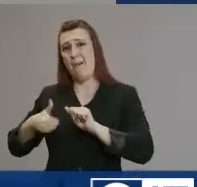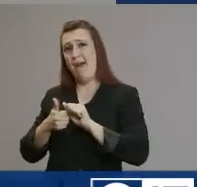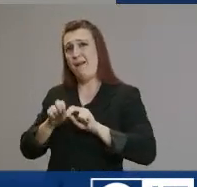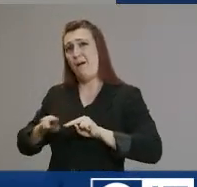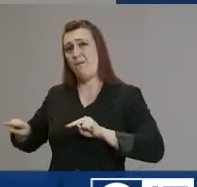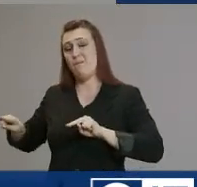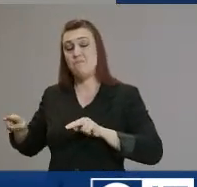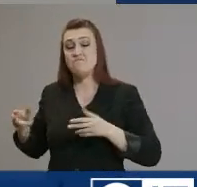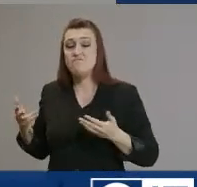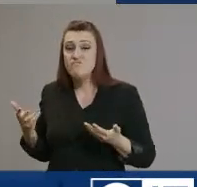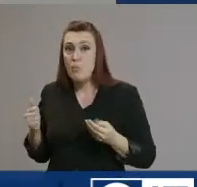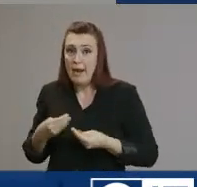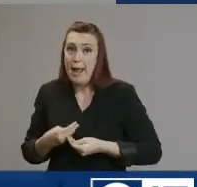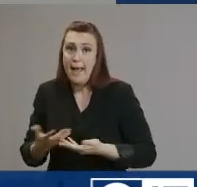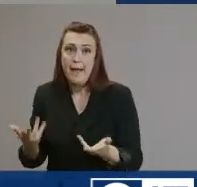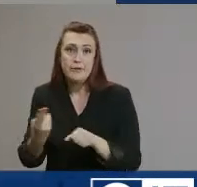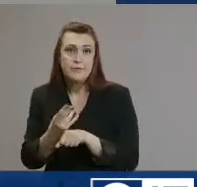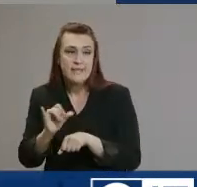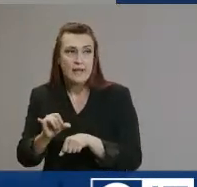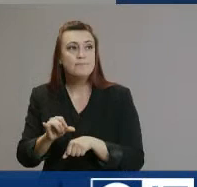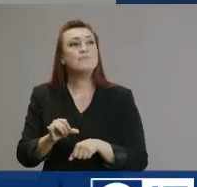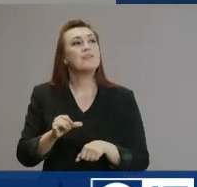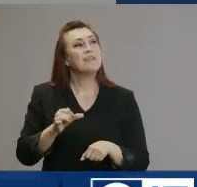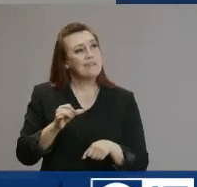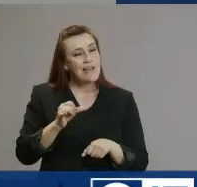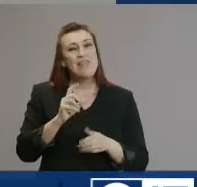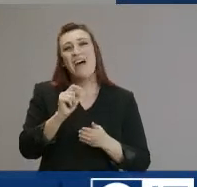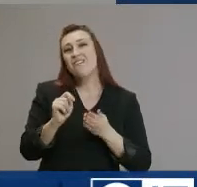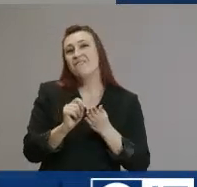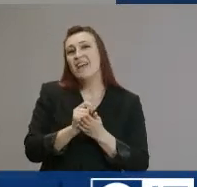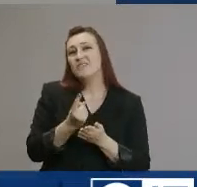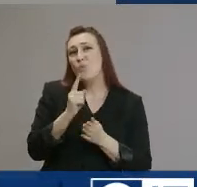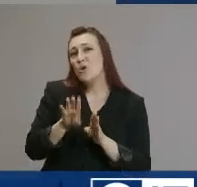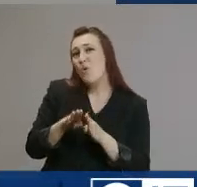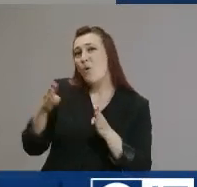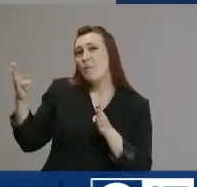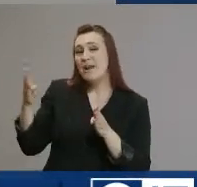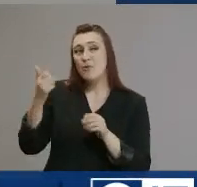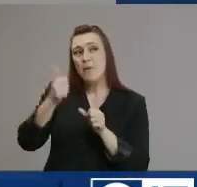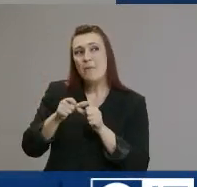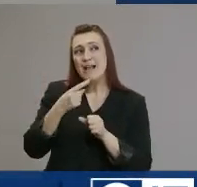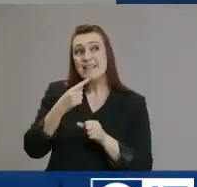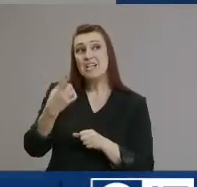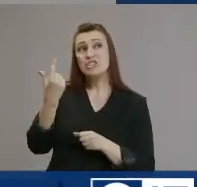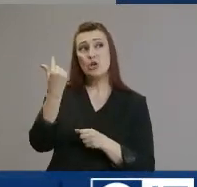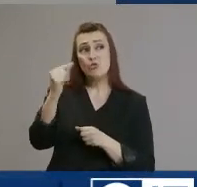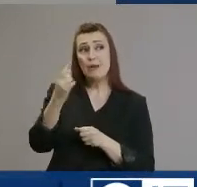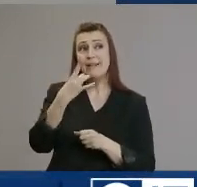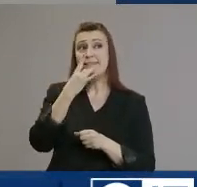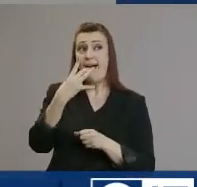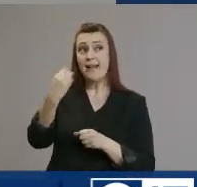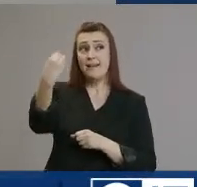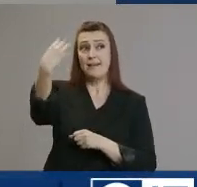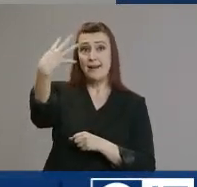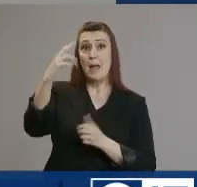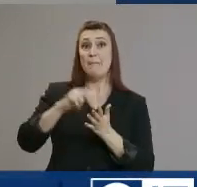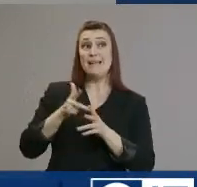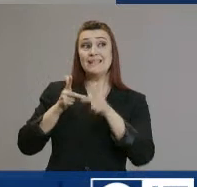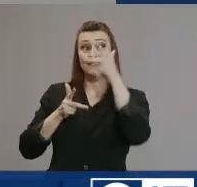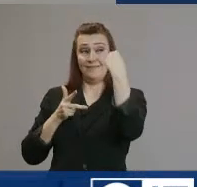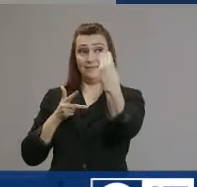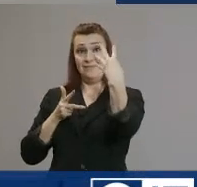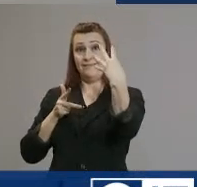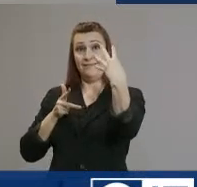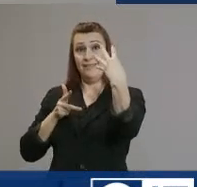is a green light to proceed, not to speed. We did have several